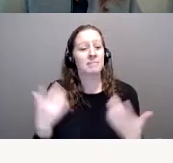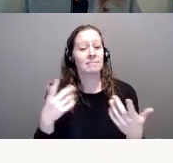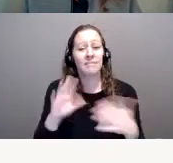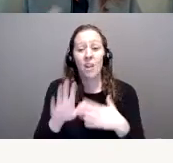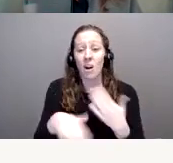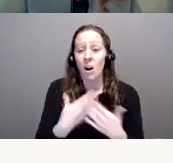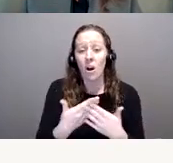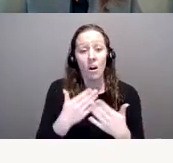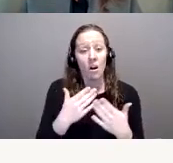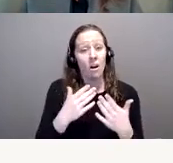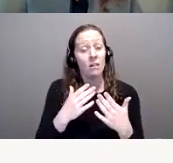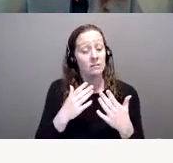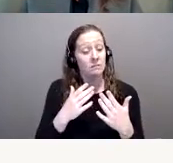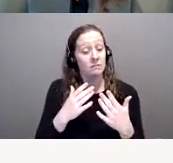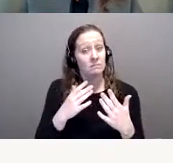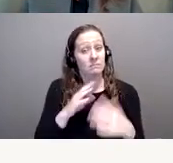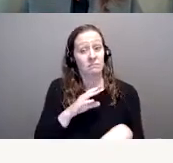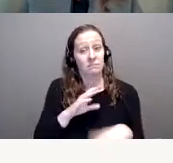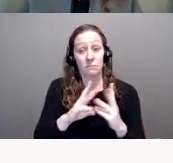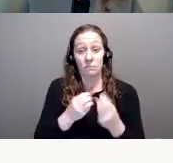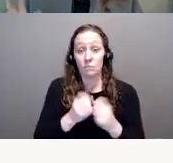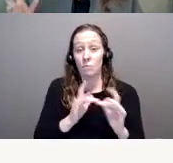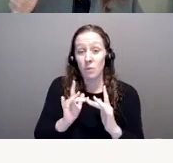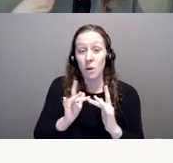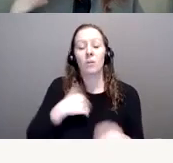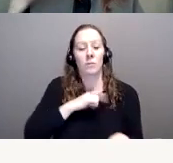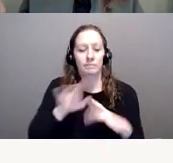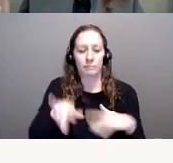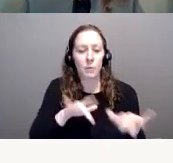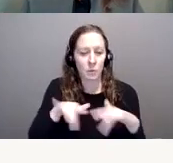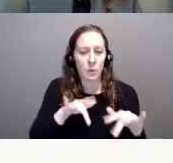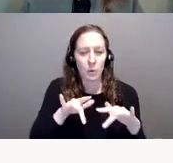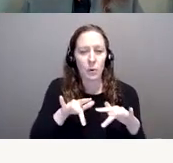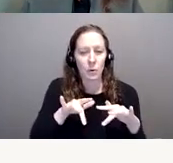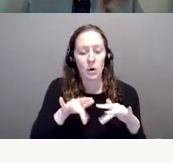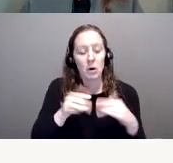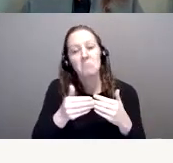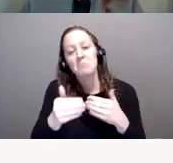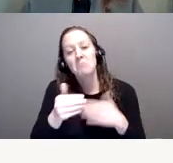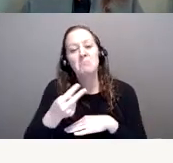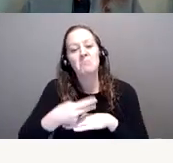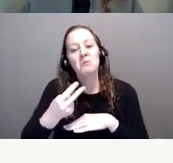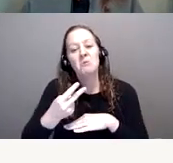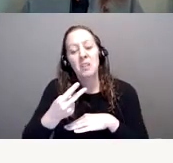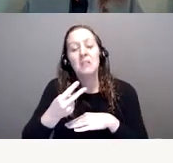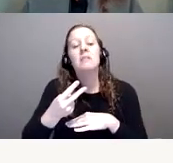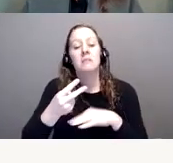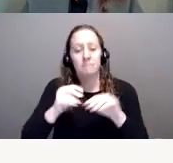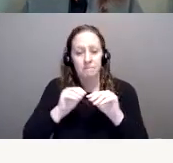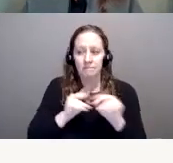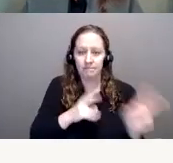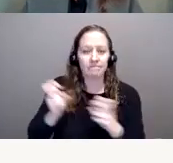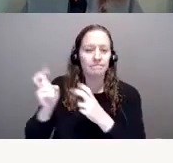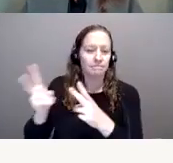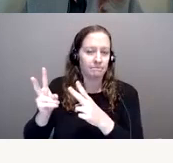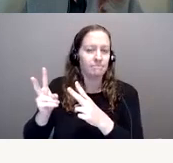webinars, we record these webinars, and within a couple business days, we always make them available on our